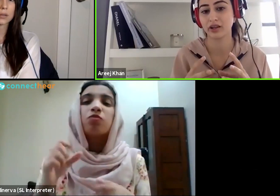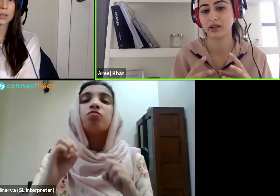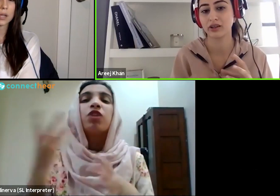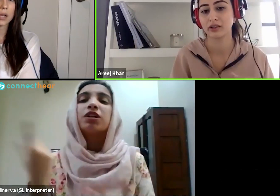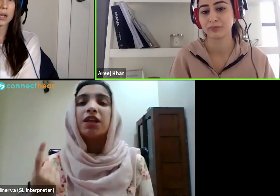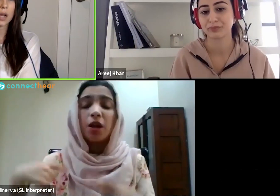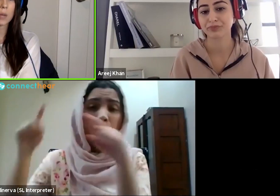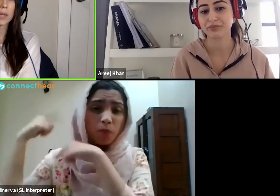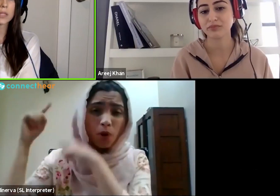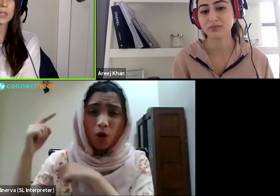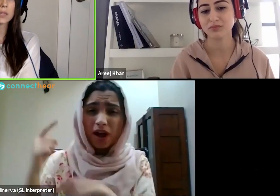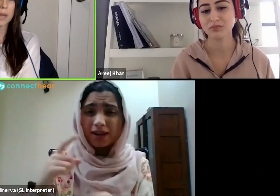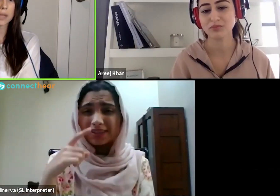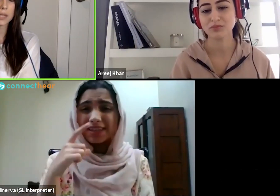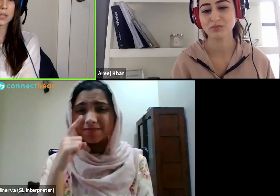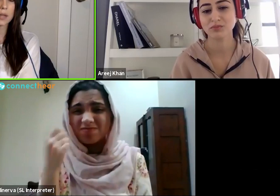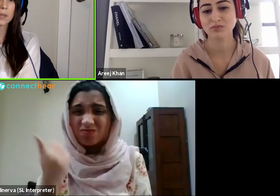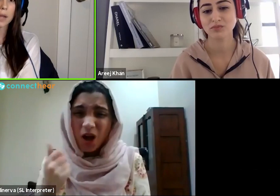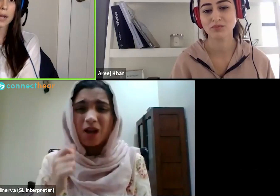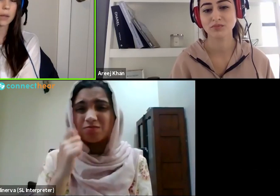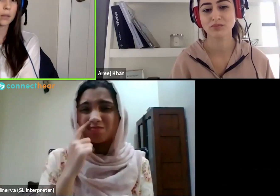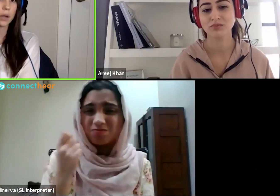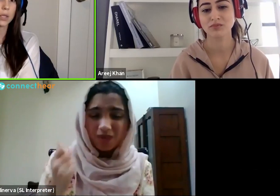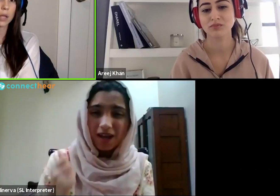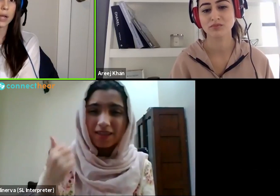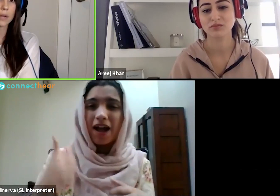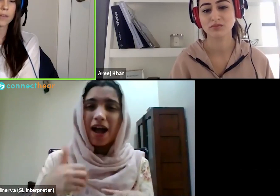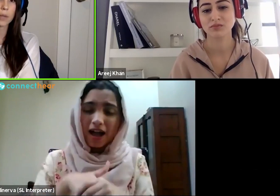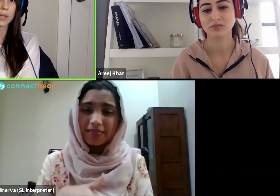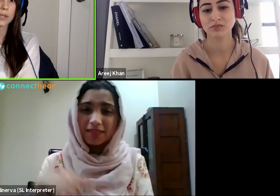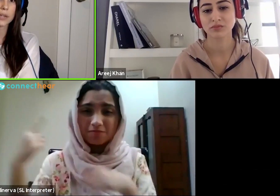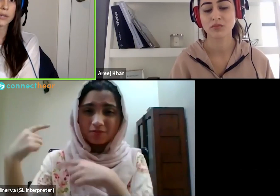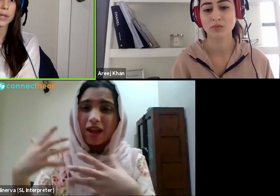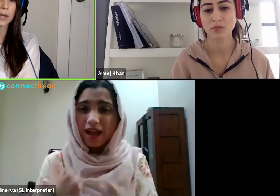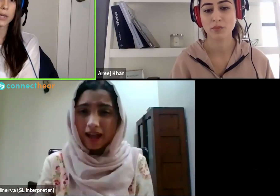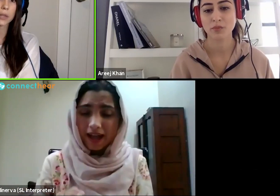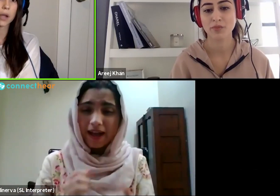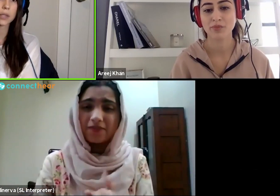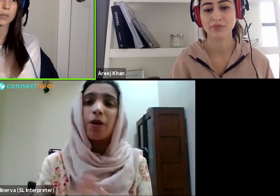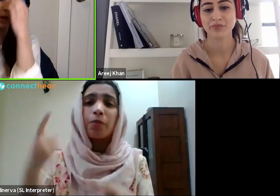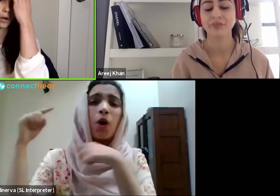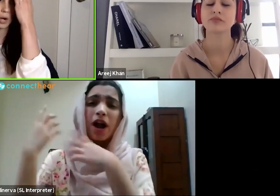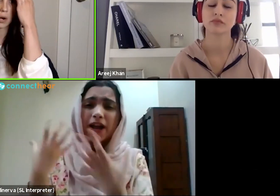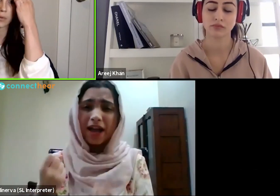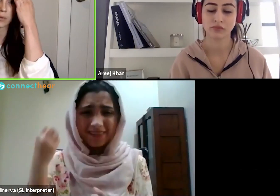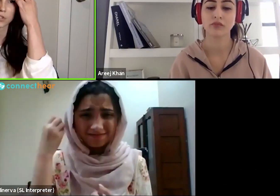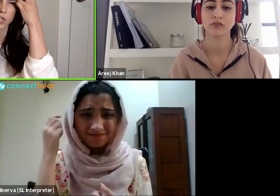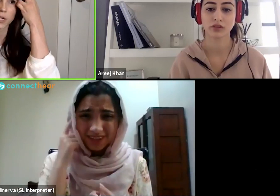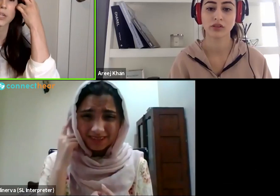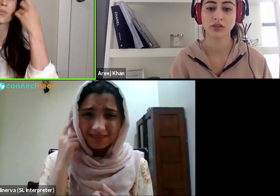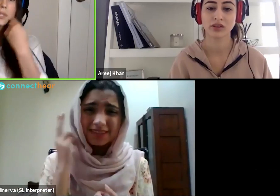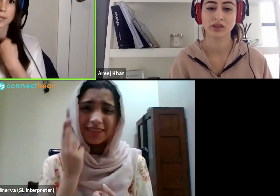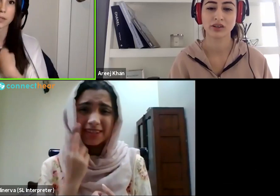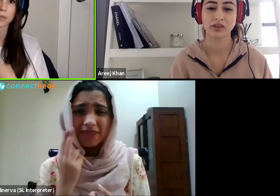it? It's suspected that somebody along the line of our family ancestry had hearing loss, but our